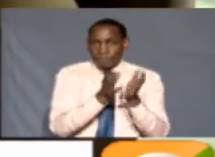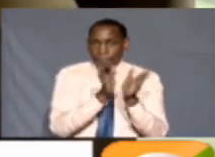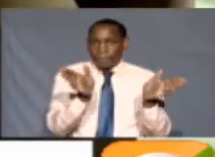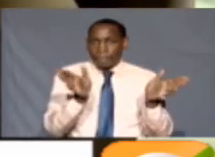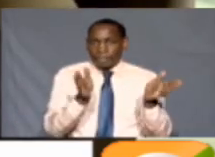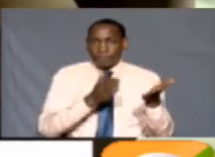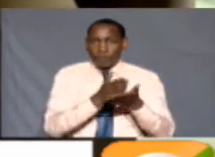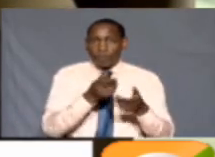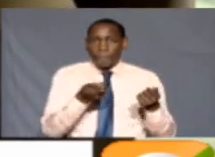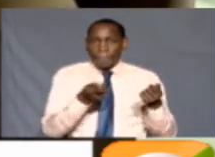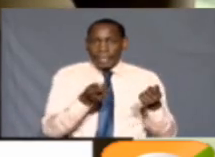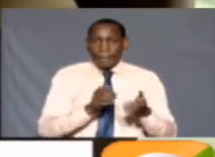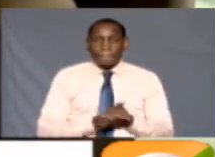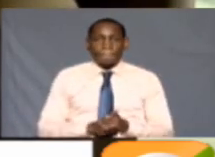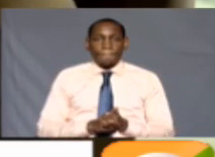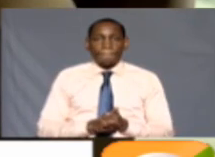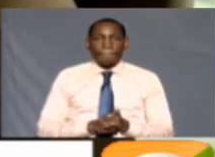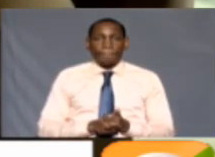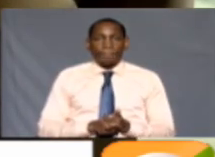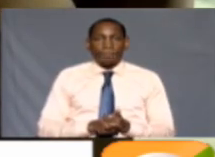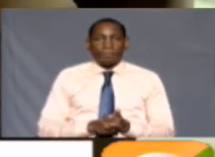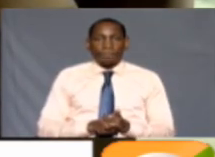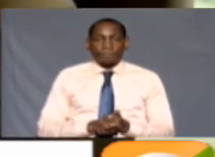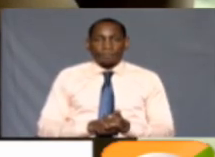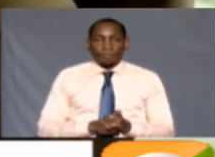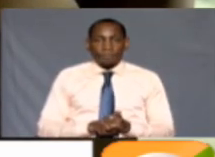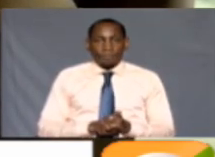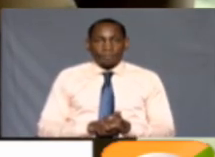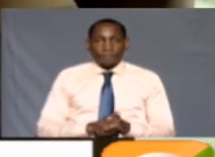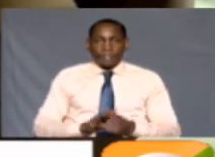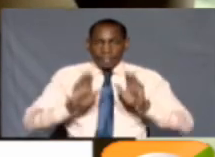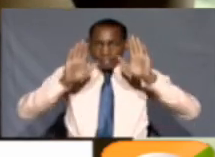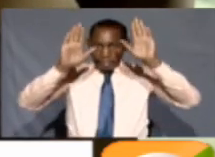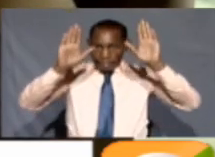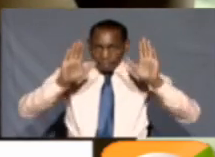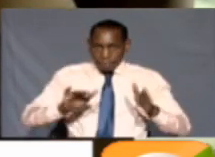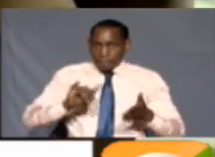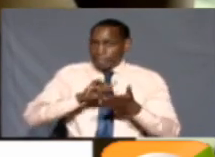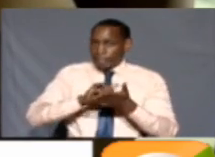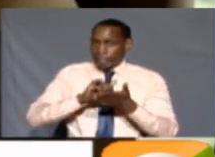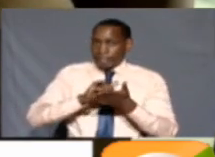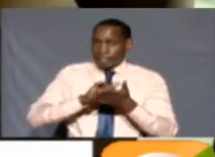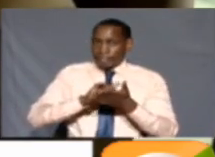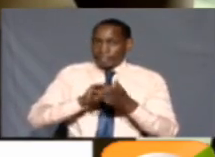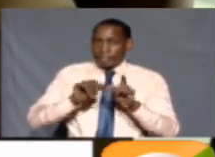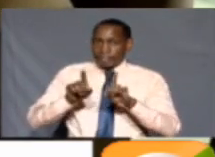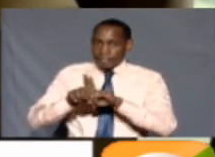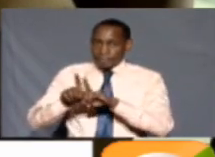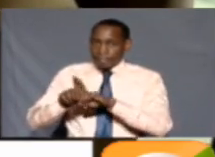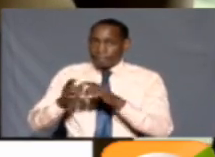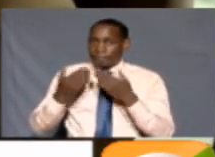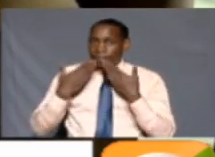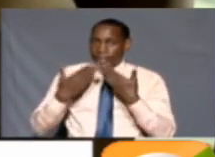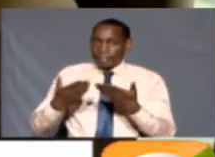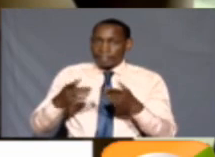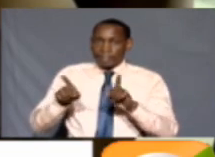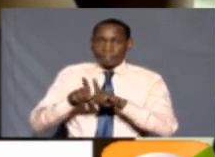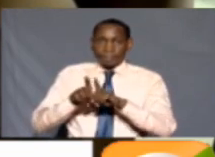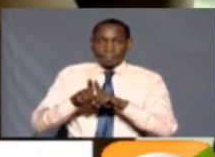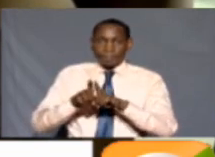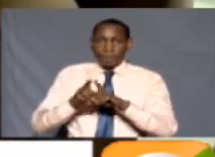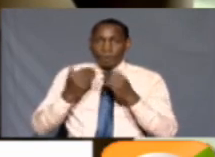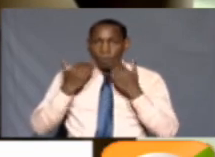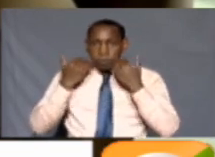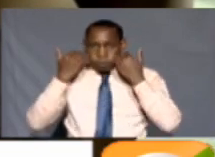public through the media. I think it's important that we acknowledge and we saw it, the kind of pressure